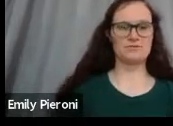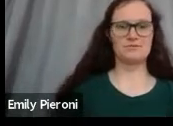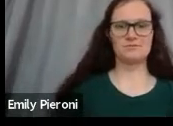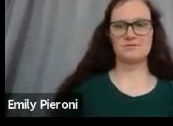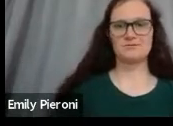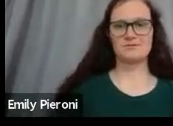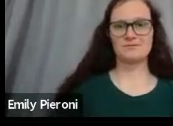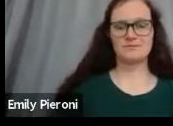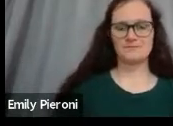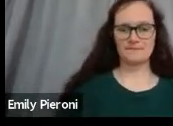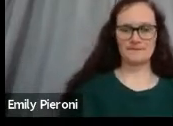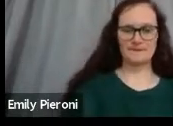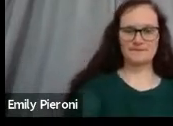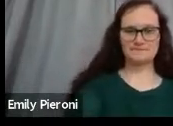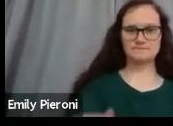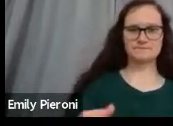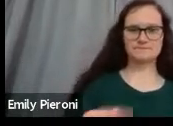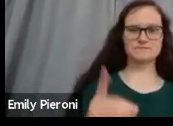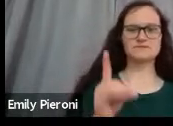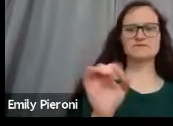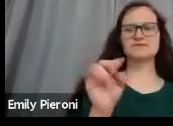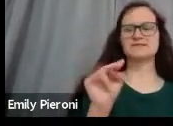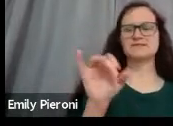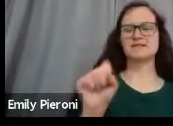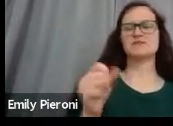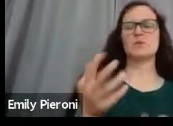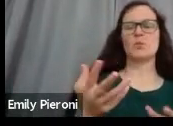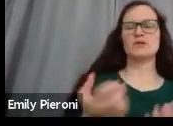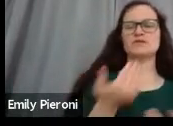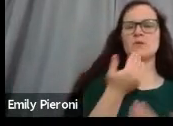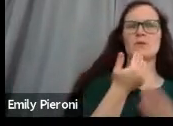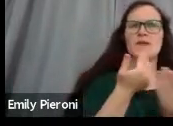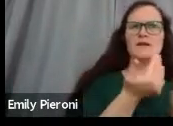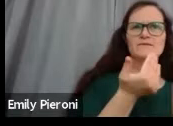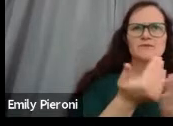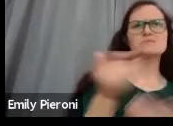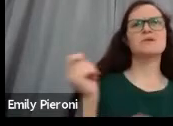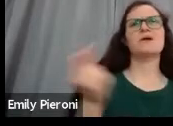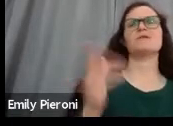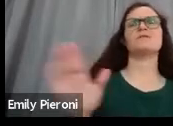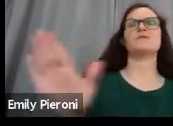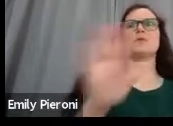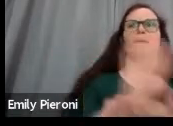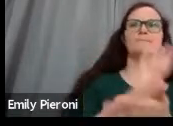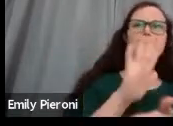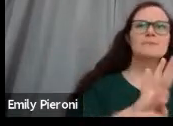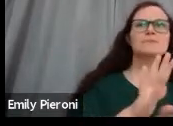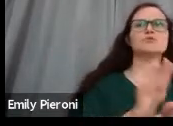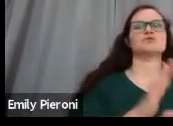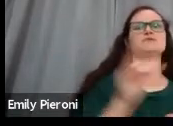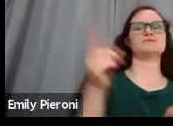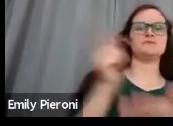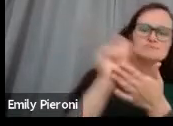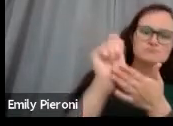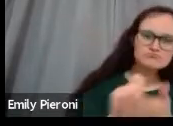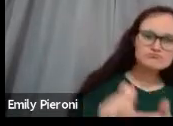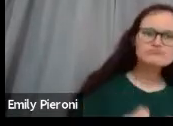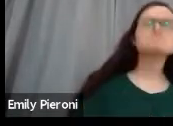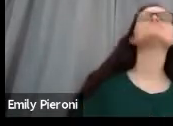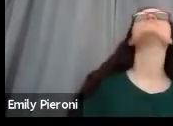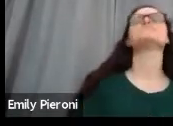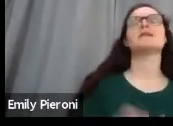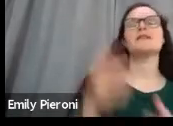Rob, I wanted to thank you for all the years of studies and work and papers you've contributed on this watershed and to this